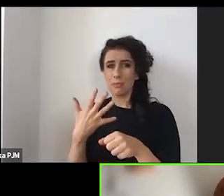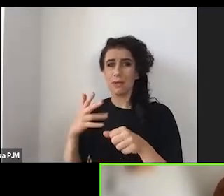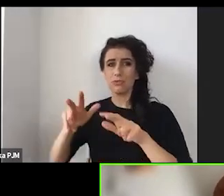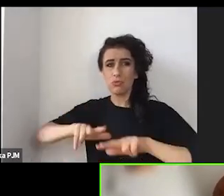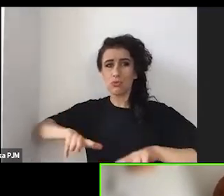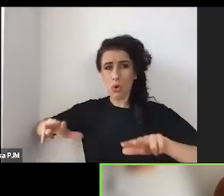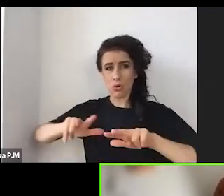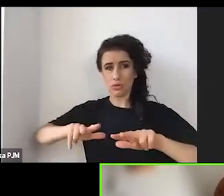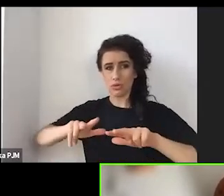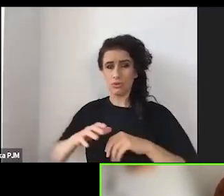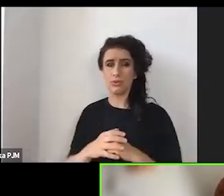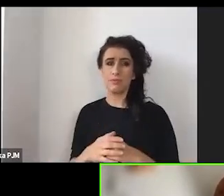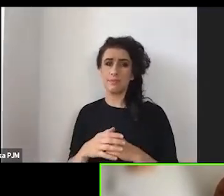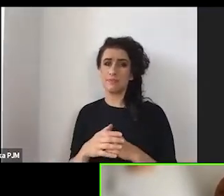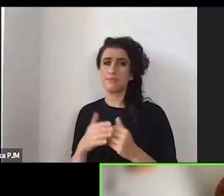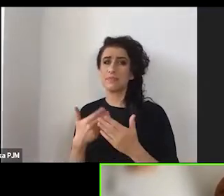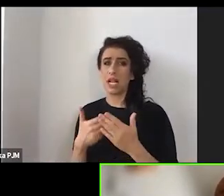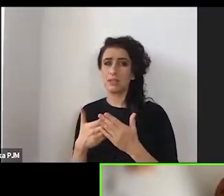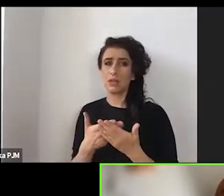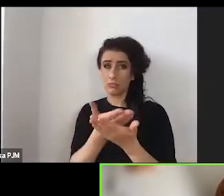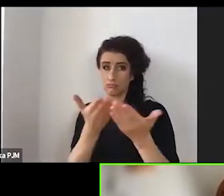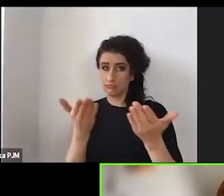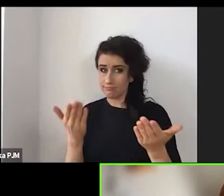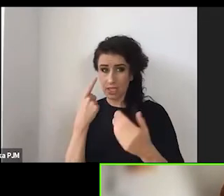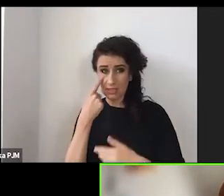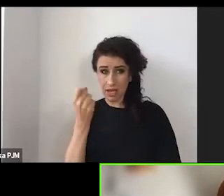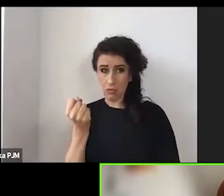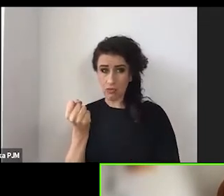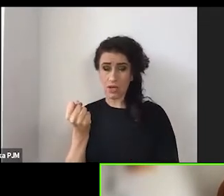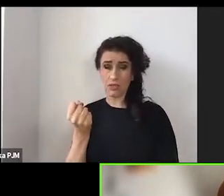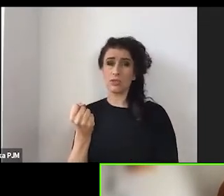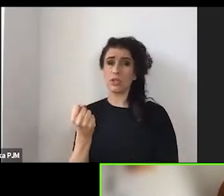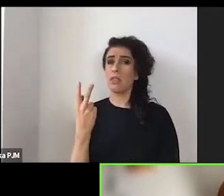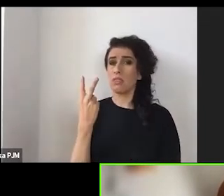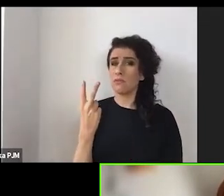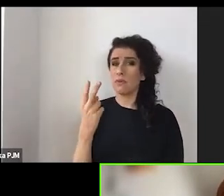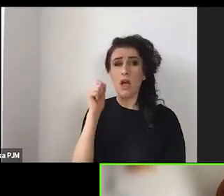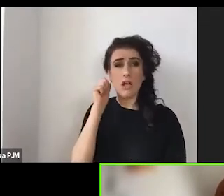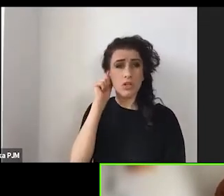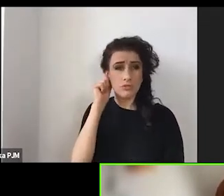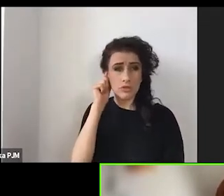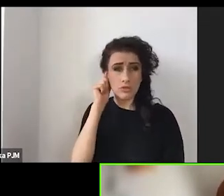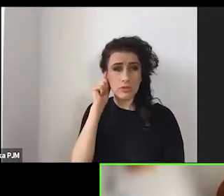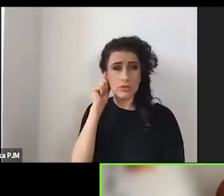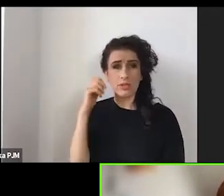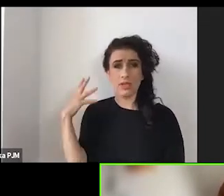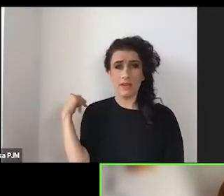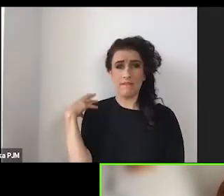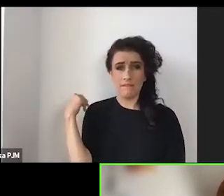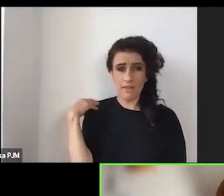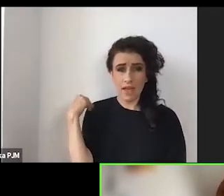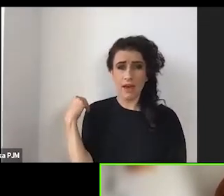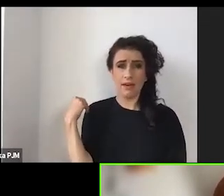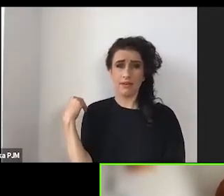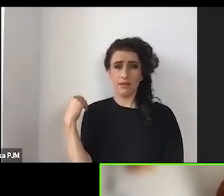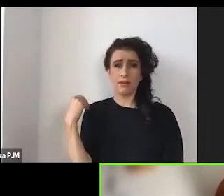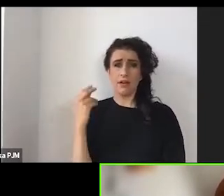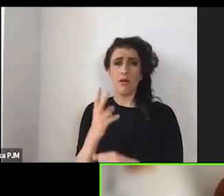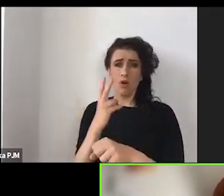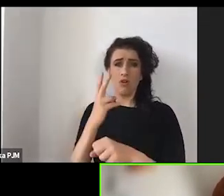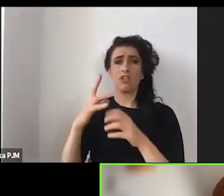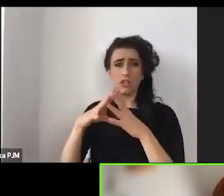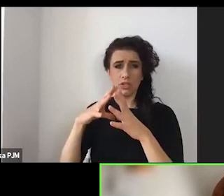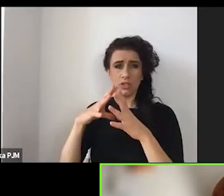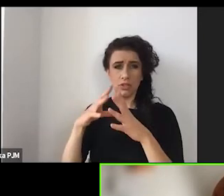in 25, it's a lot. 2 girls out of 25 families, it's a lot. So imagine what's happening with the other girls that are not going to